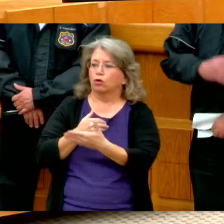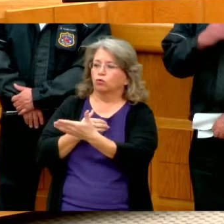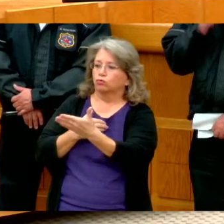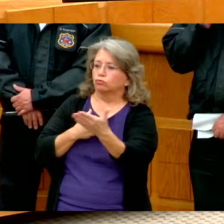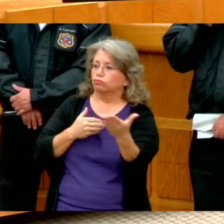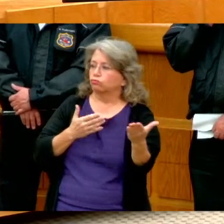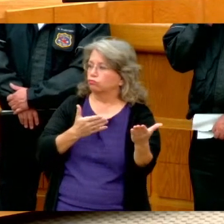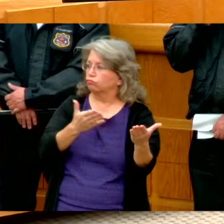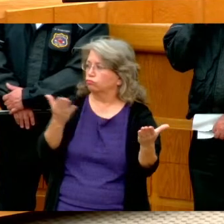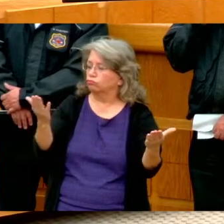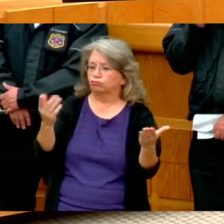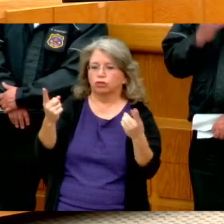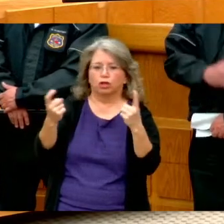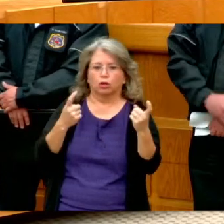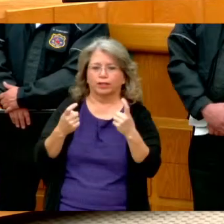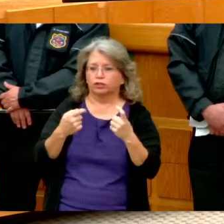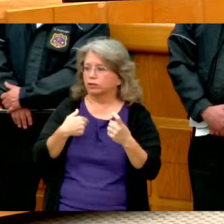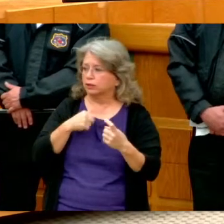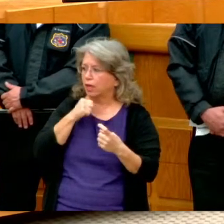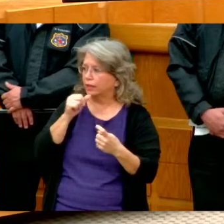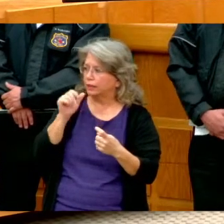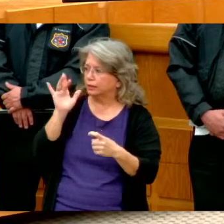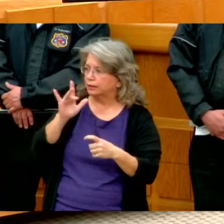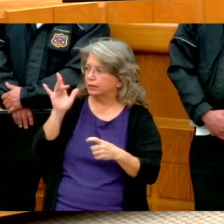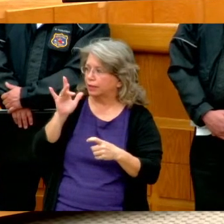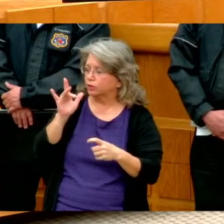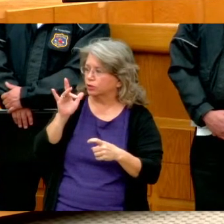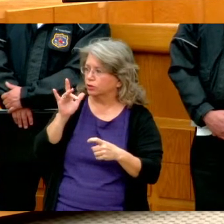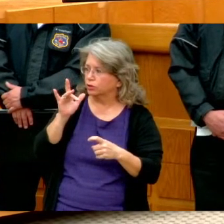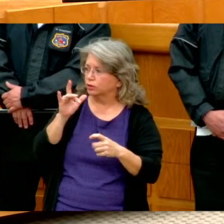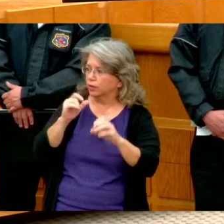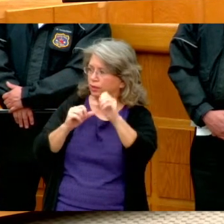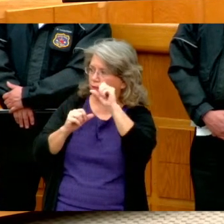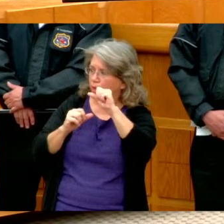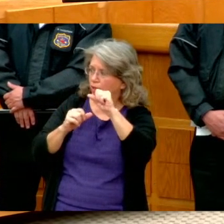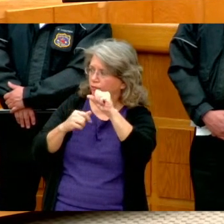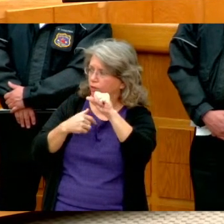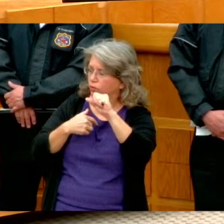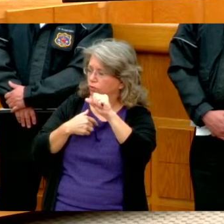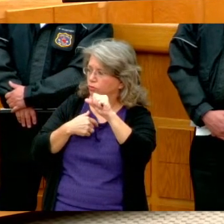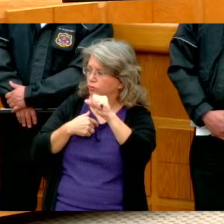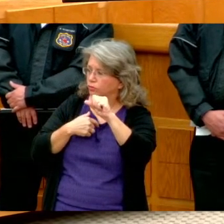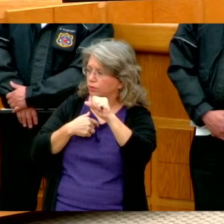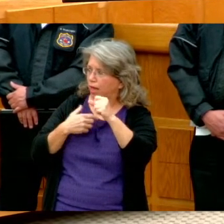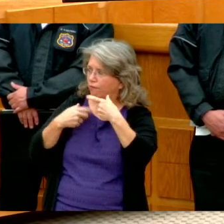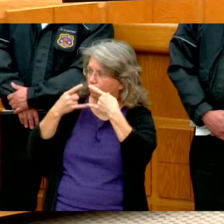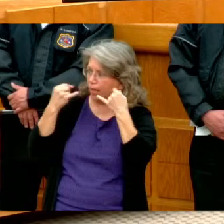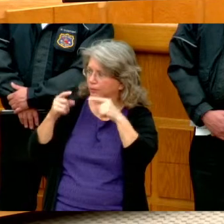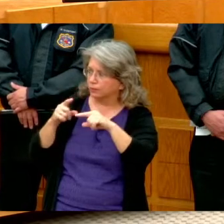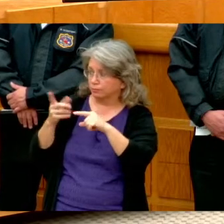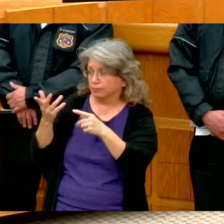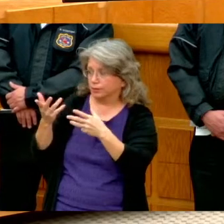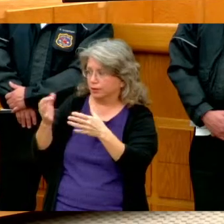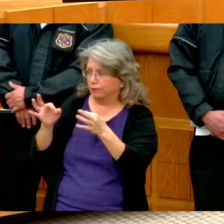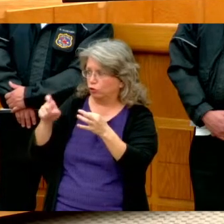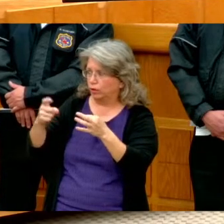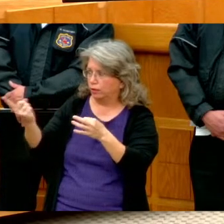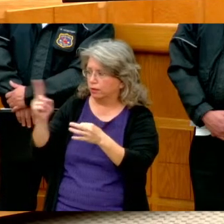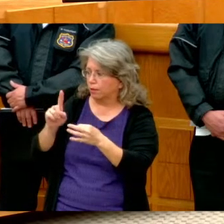me yield the microphone. I didn't touch the microphone, and I've got my mask on, but you're welcome to come and clean. But I just wanted you to know